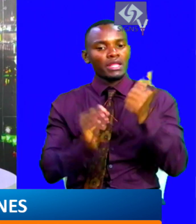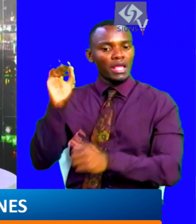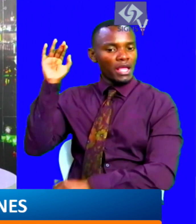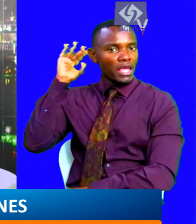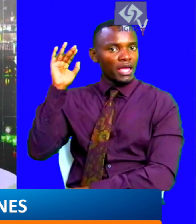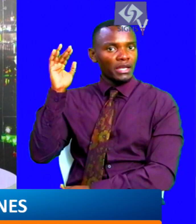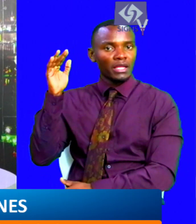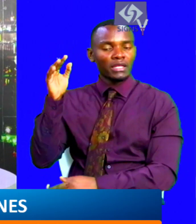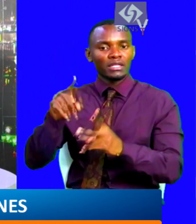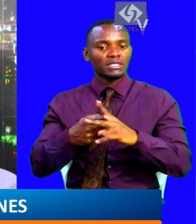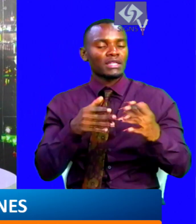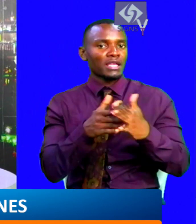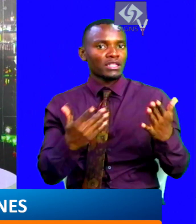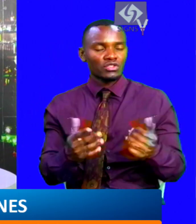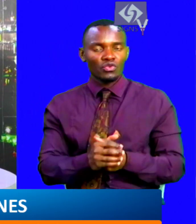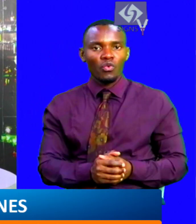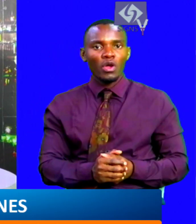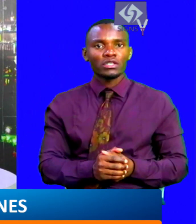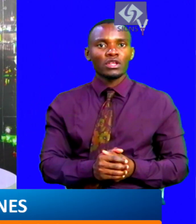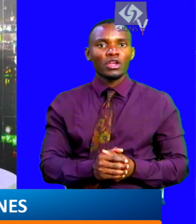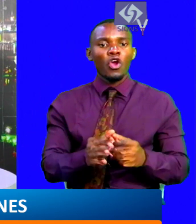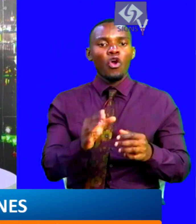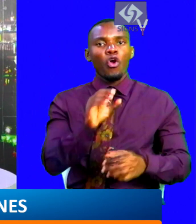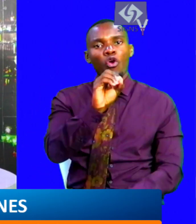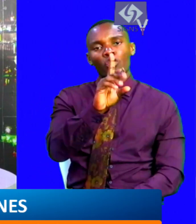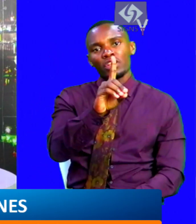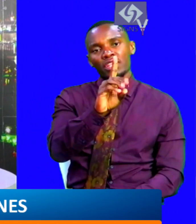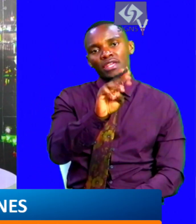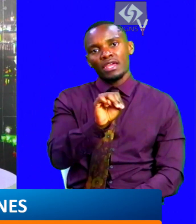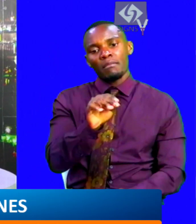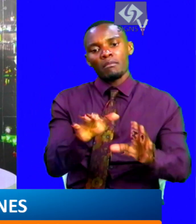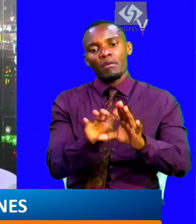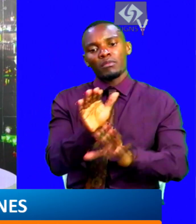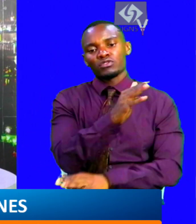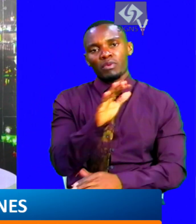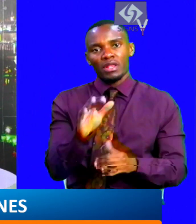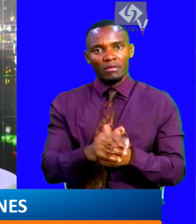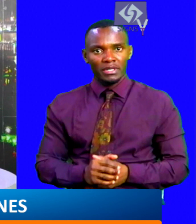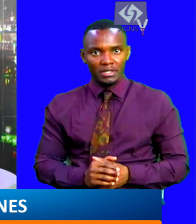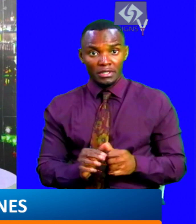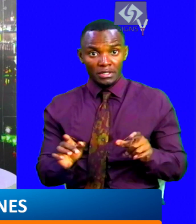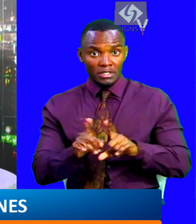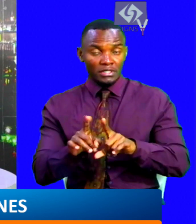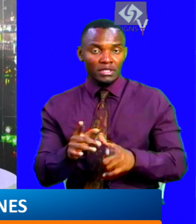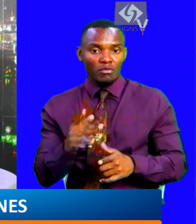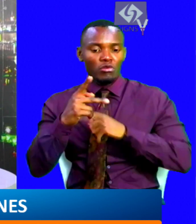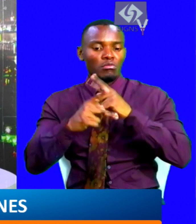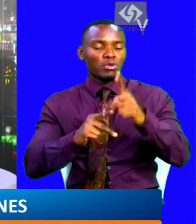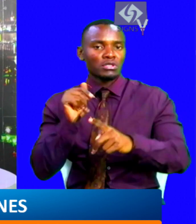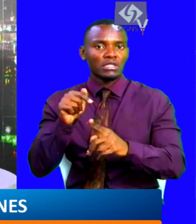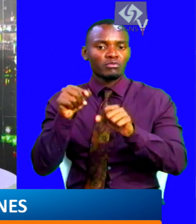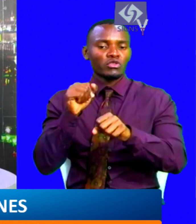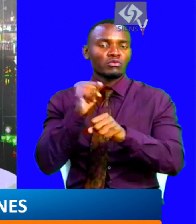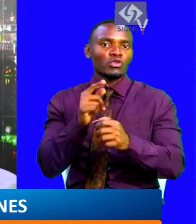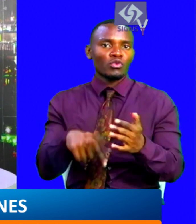Now to disciplinary hearing begins against ODM rebel MPs. ODM rebel members of parliament face the